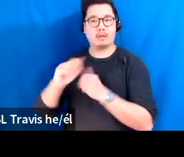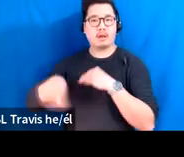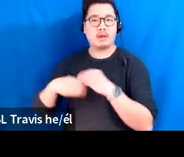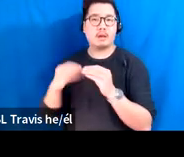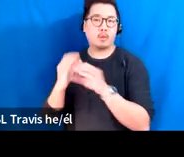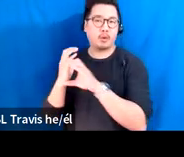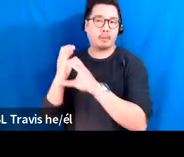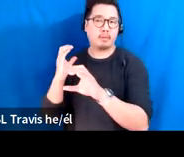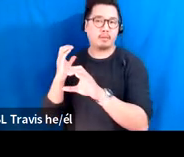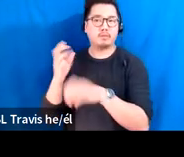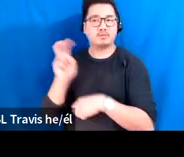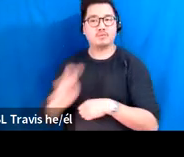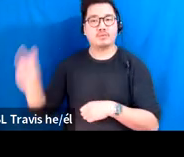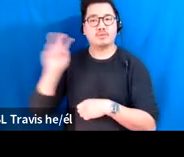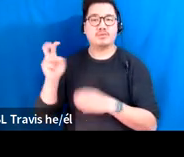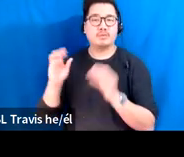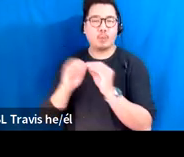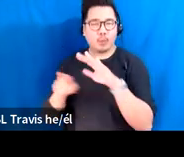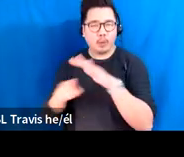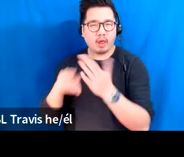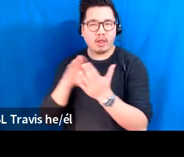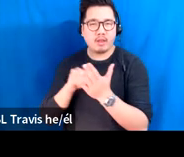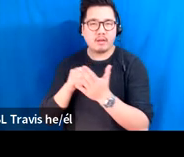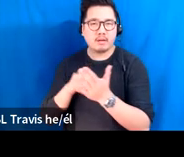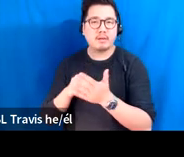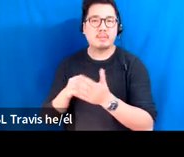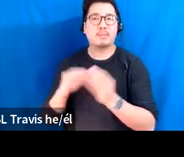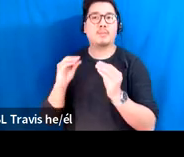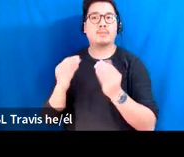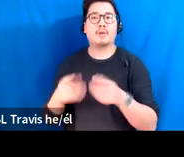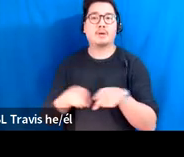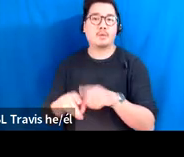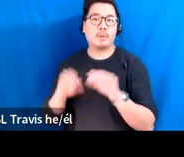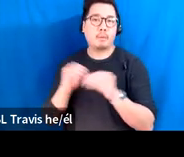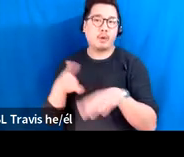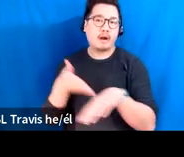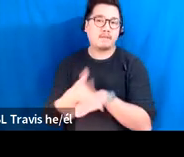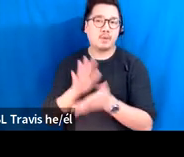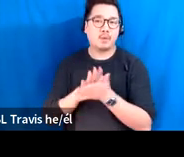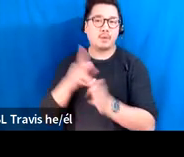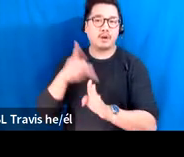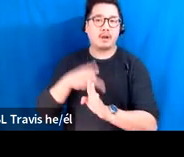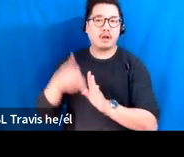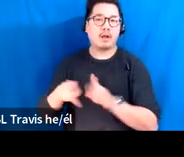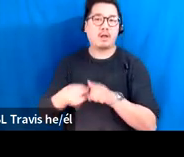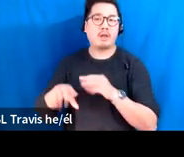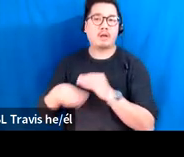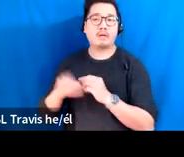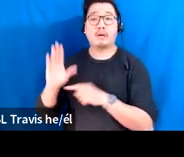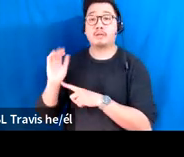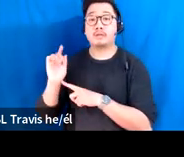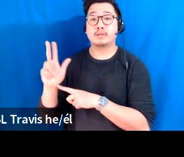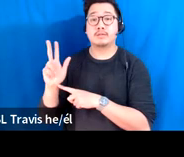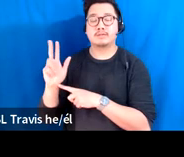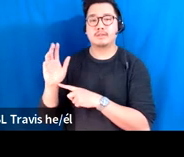expeditionary learning new and expanded before and after school programs and civic engagement programs including